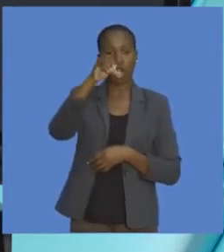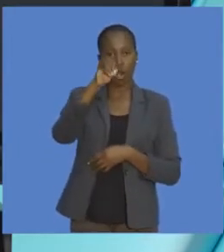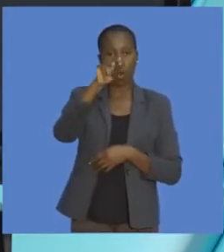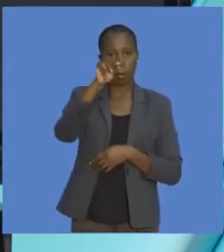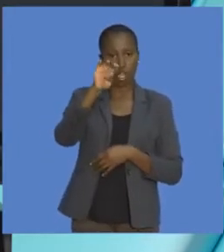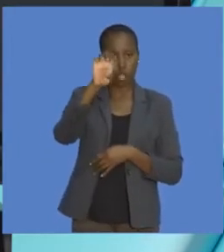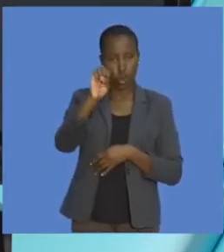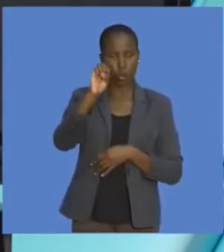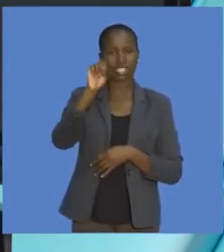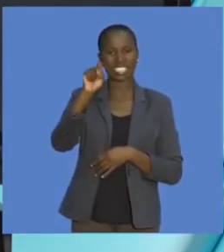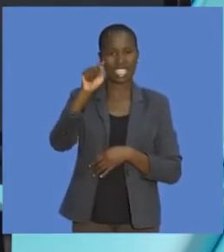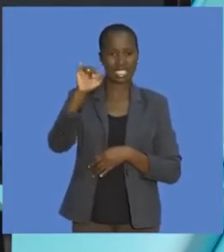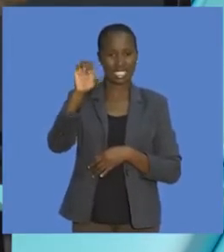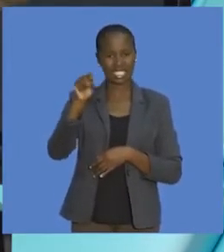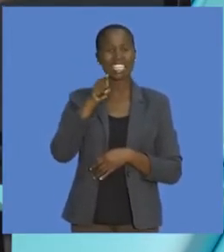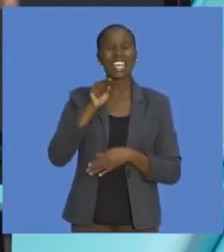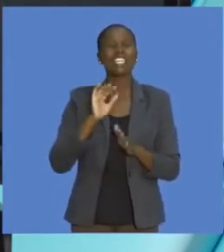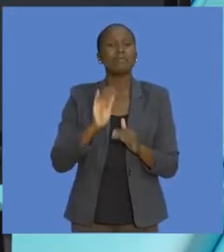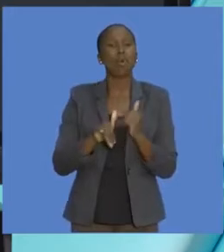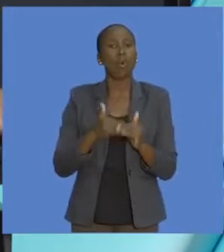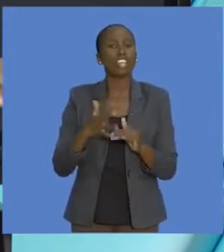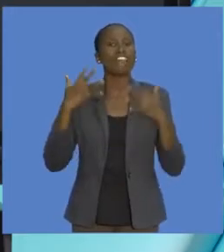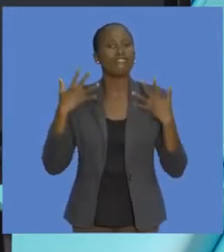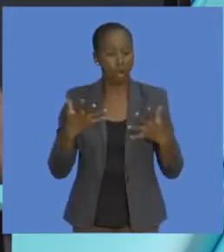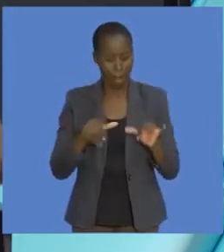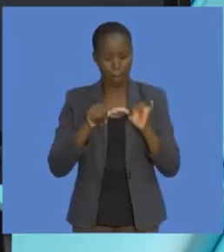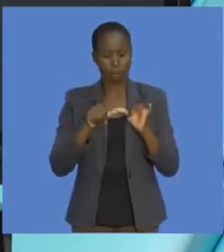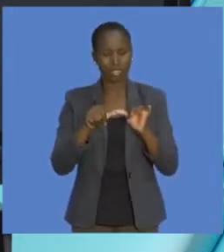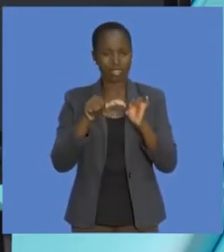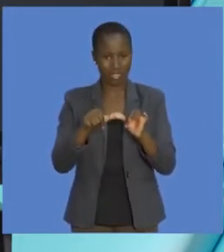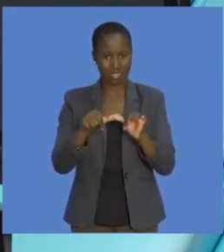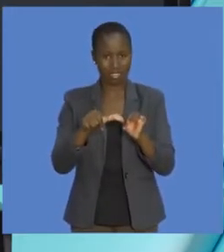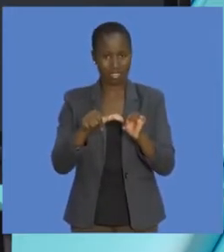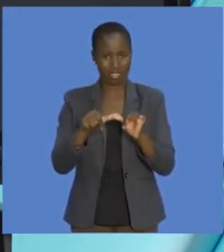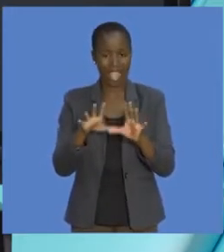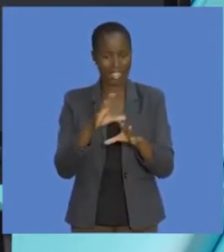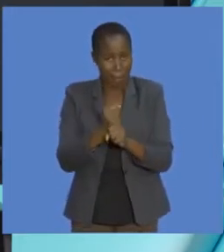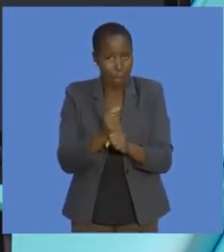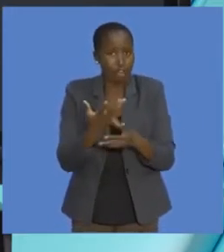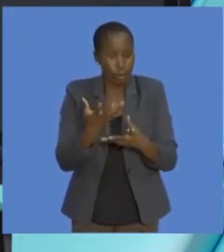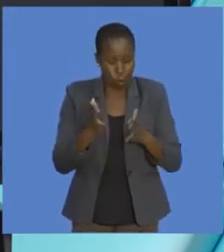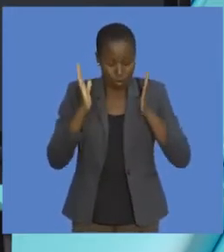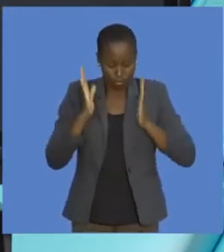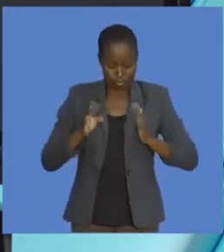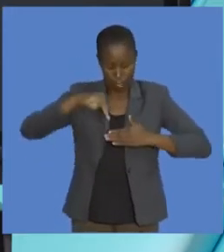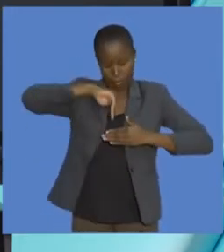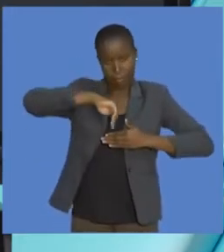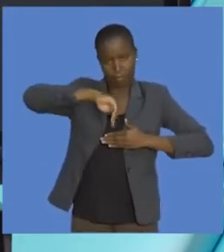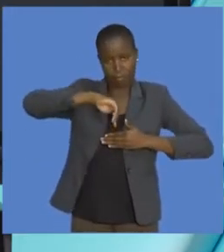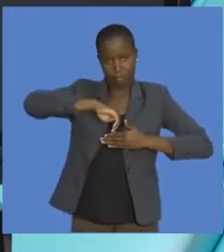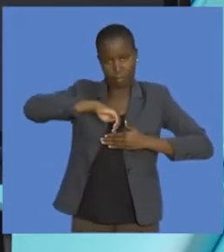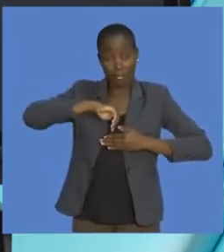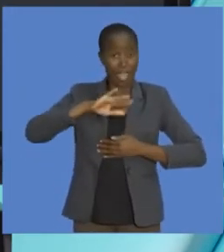process of maintaining a constant internal environment.